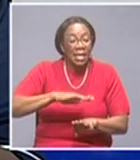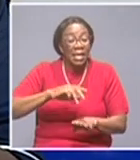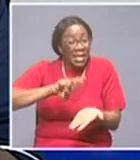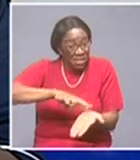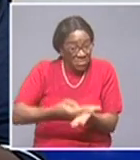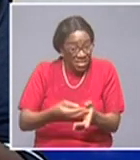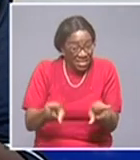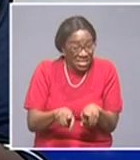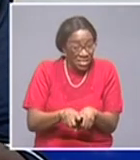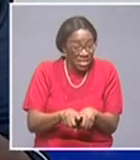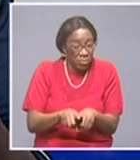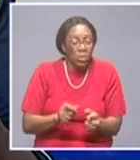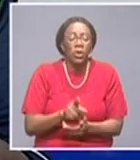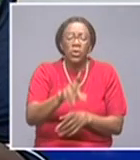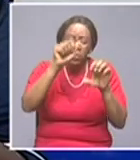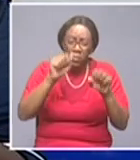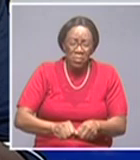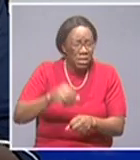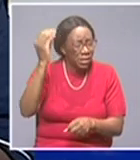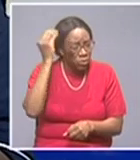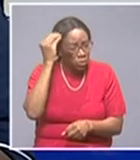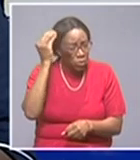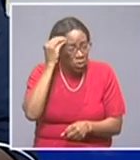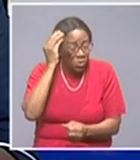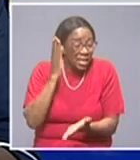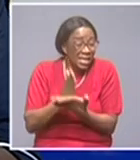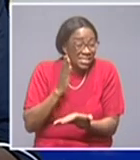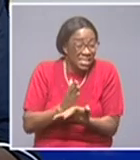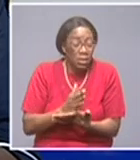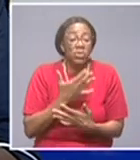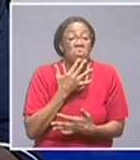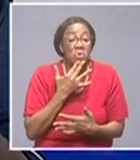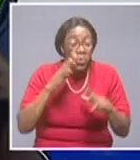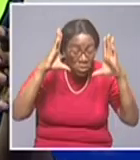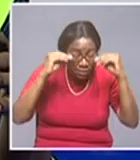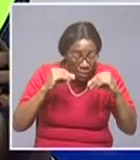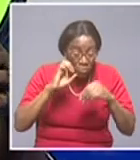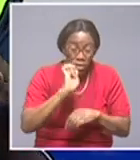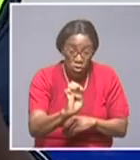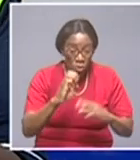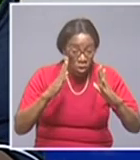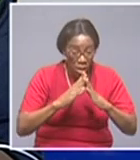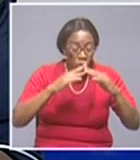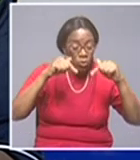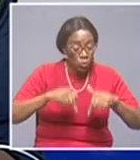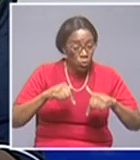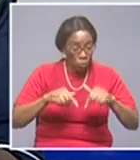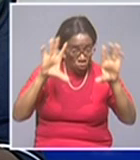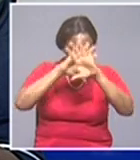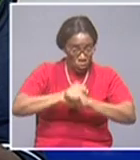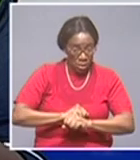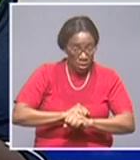is the population, we will say the population of Namibia is so much people, of which so many are Namibians and so many are